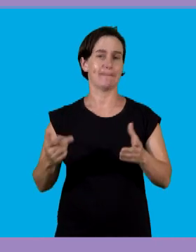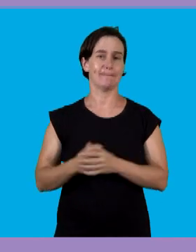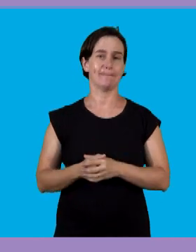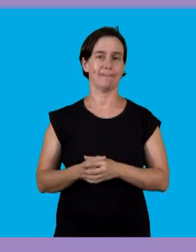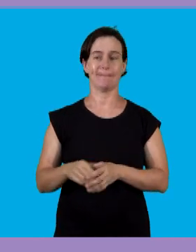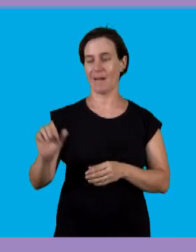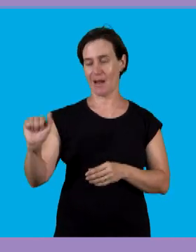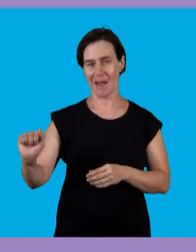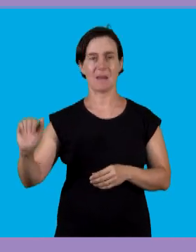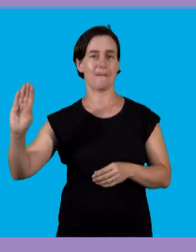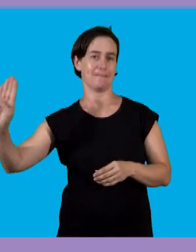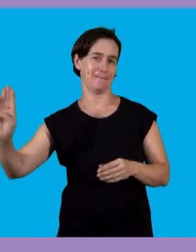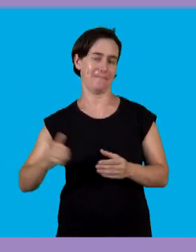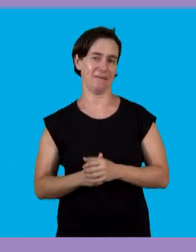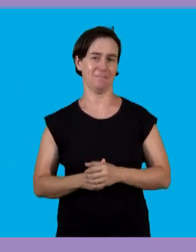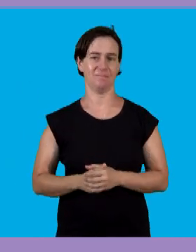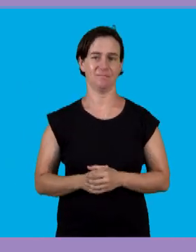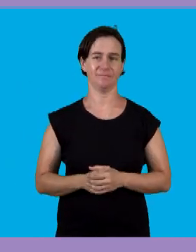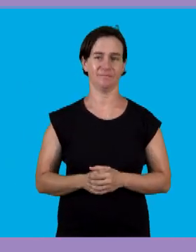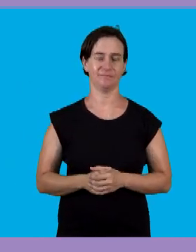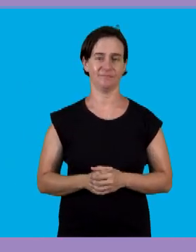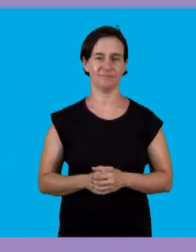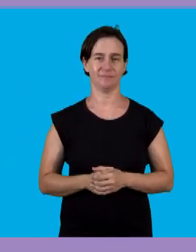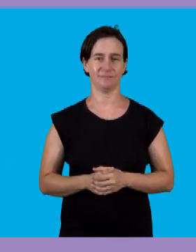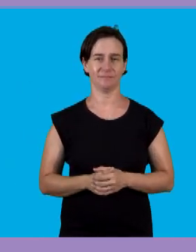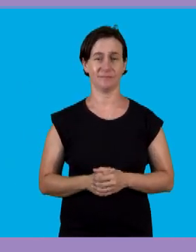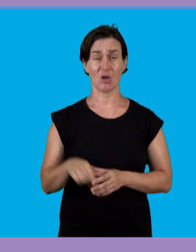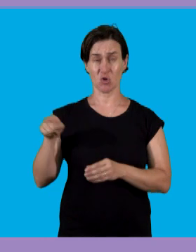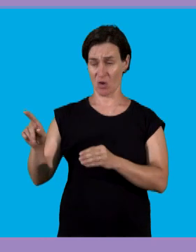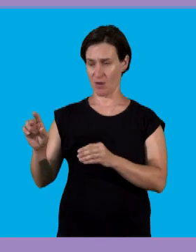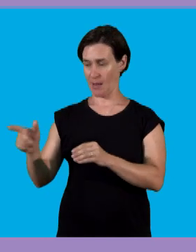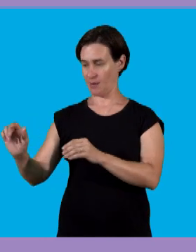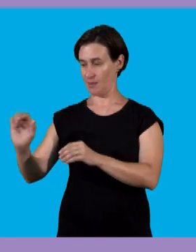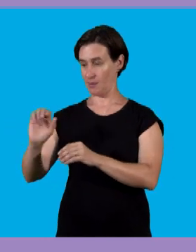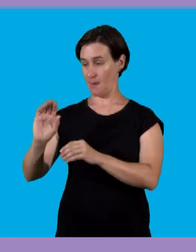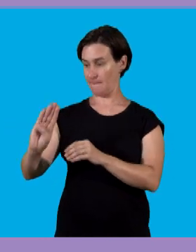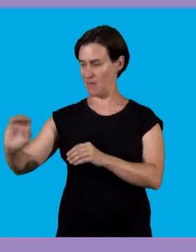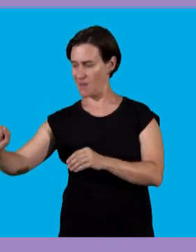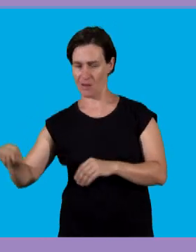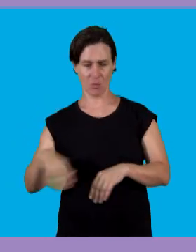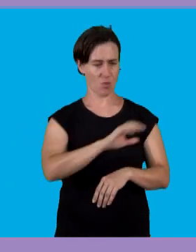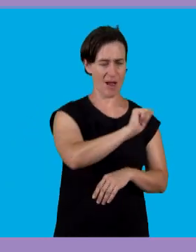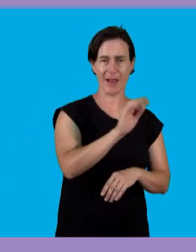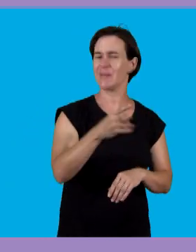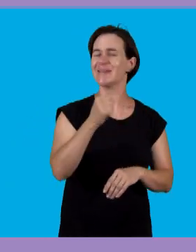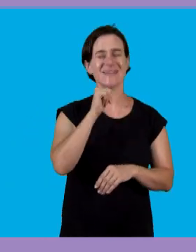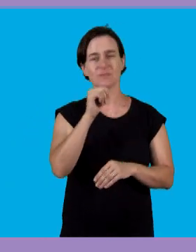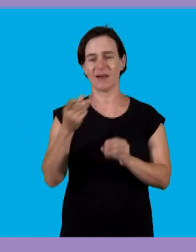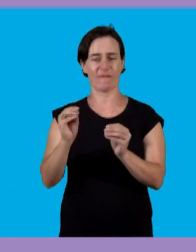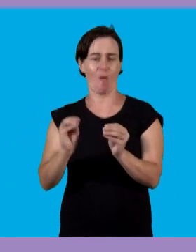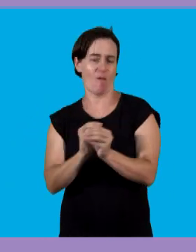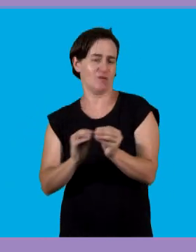negative 4 has a and a b as a variable. So even if the variables have been written the other way around,